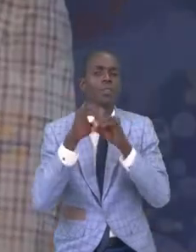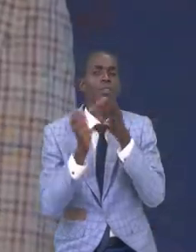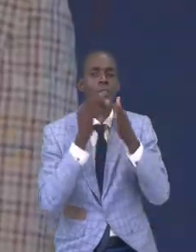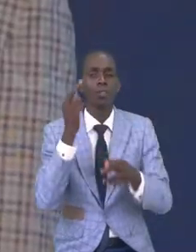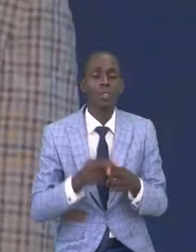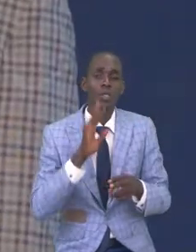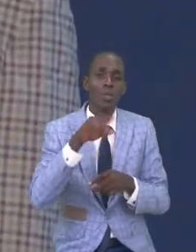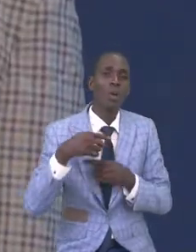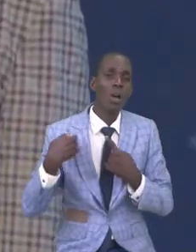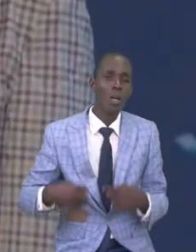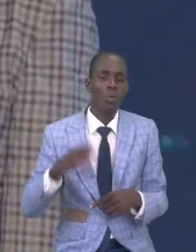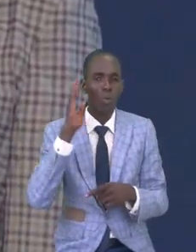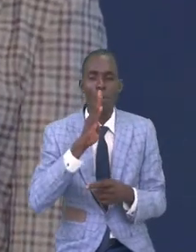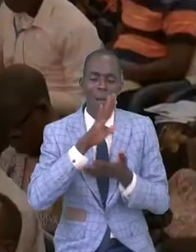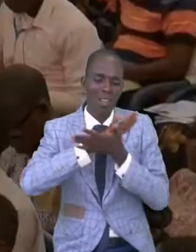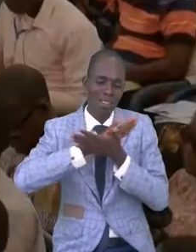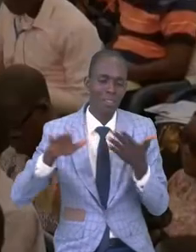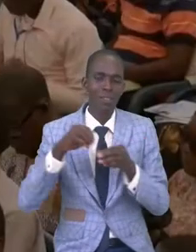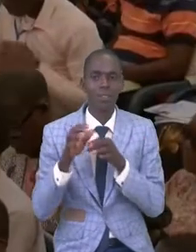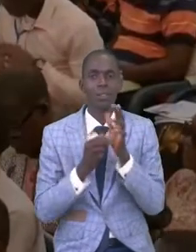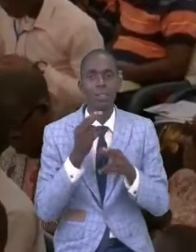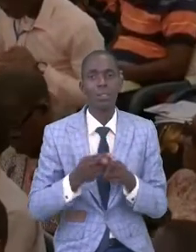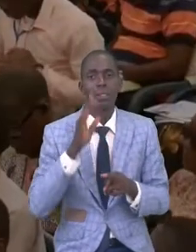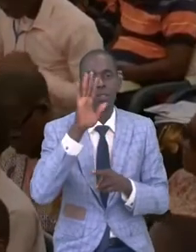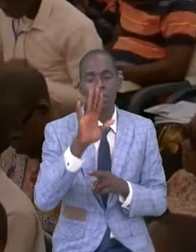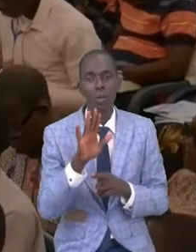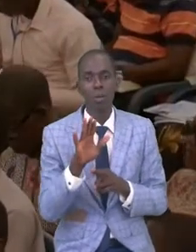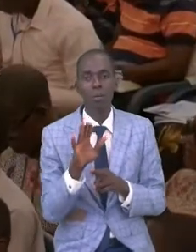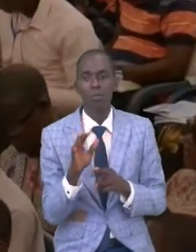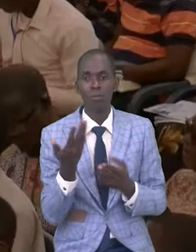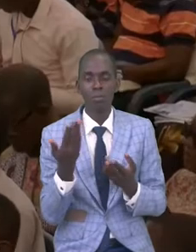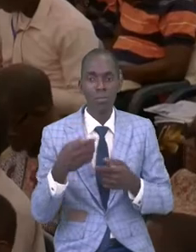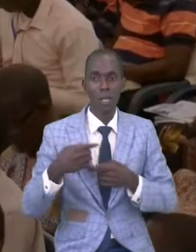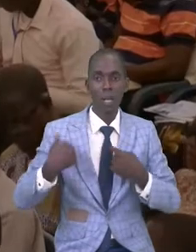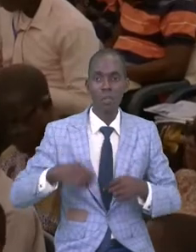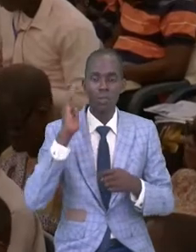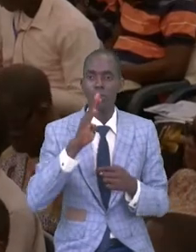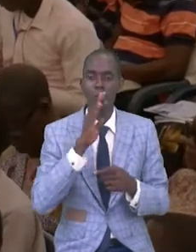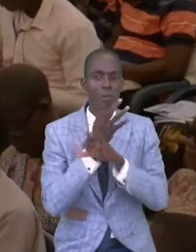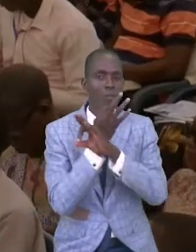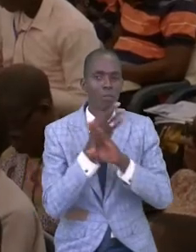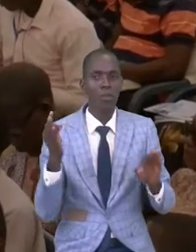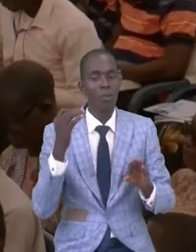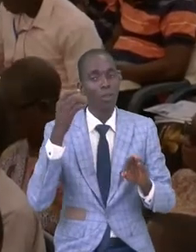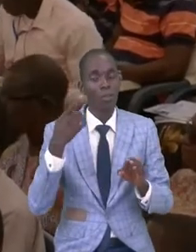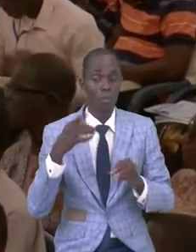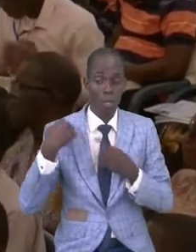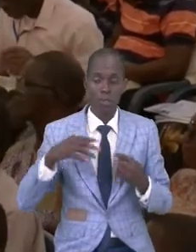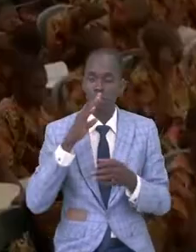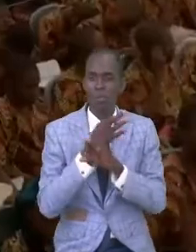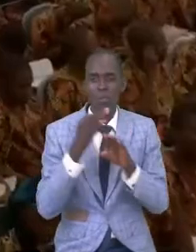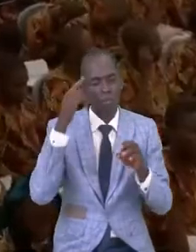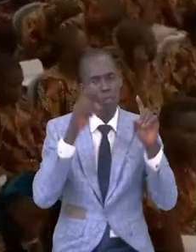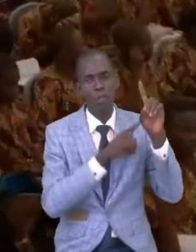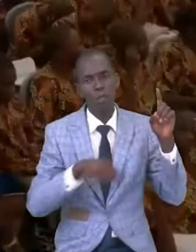Your heart will be clean. Your slate will be free. For the Lord to write a new